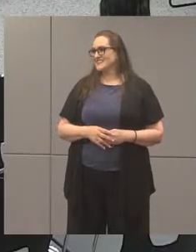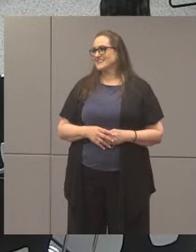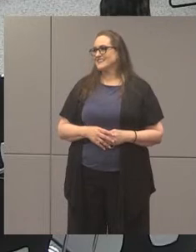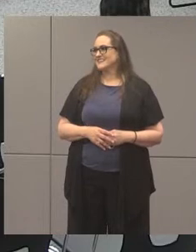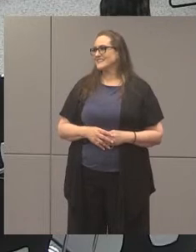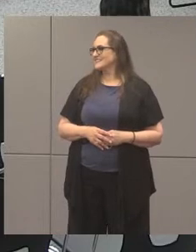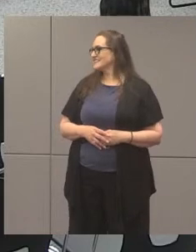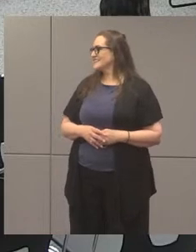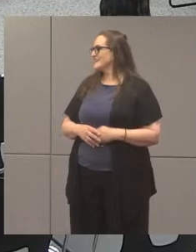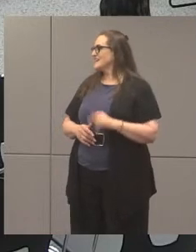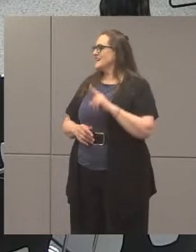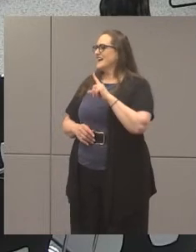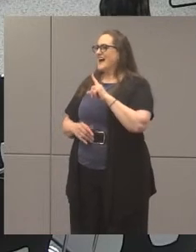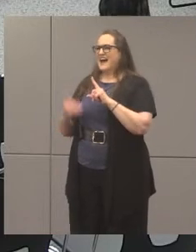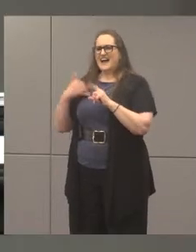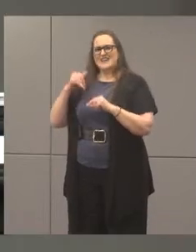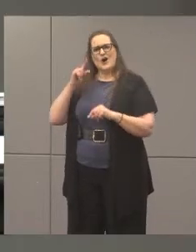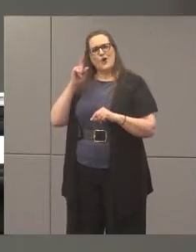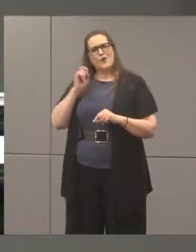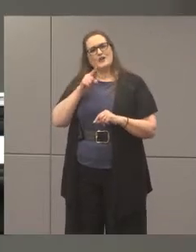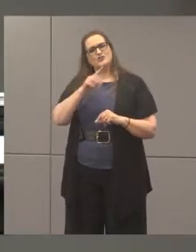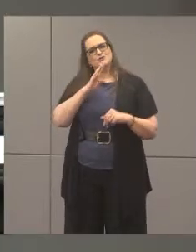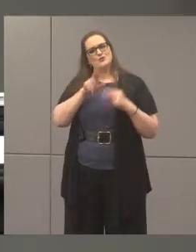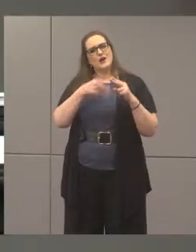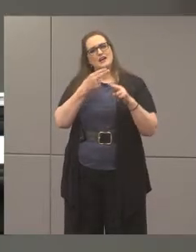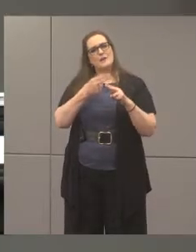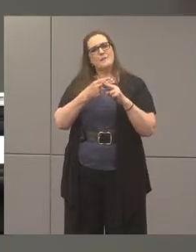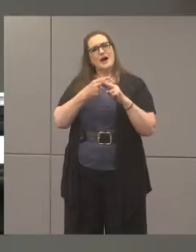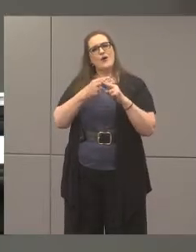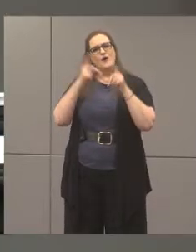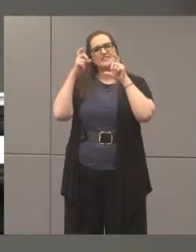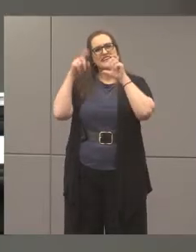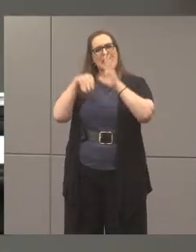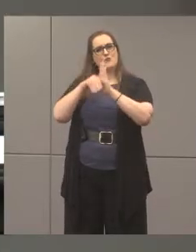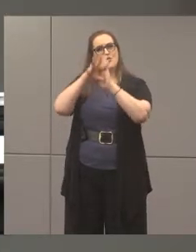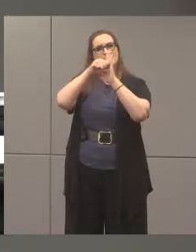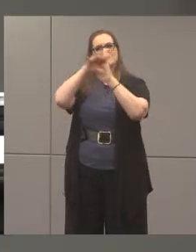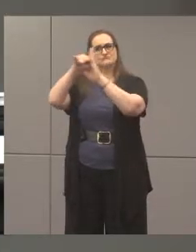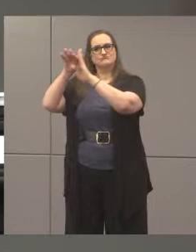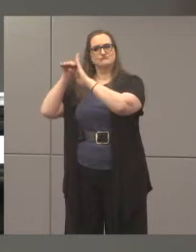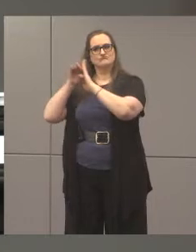I have a question. Yes. You talked about the cameras at the